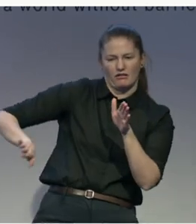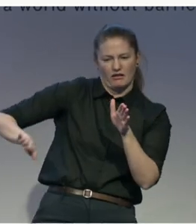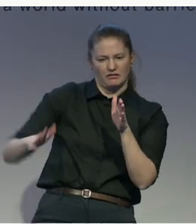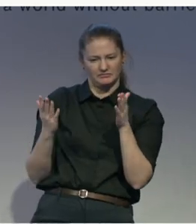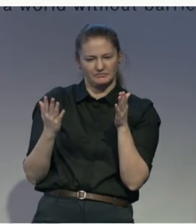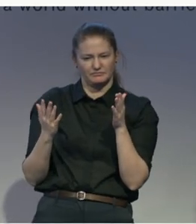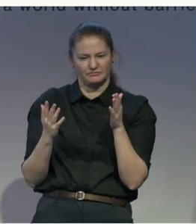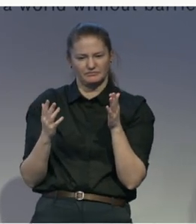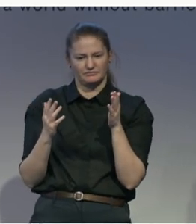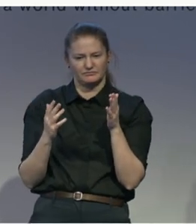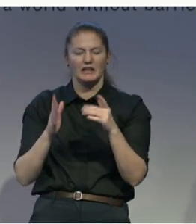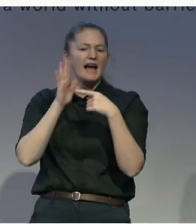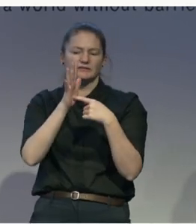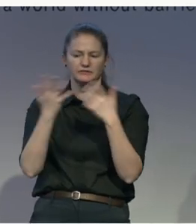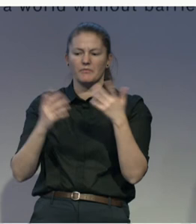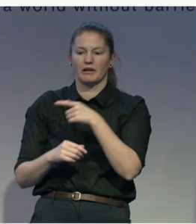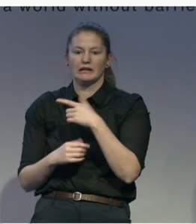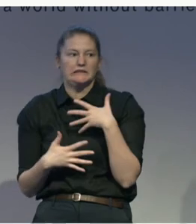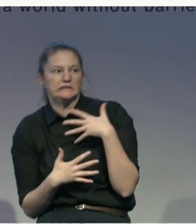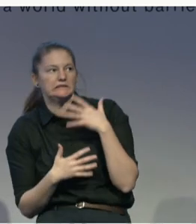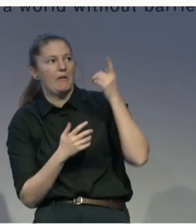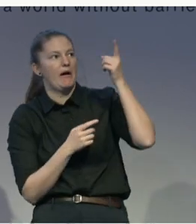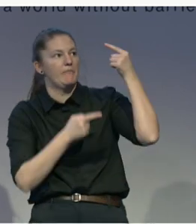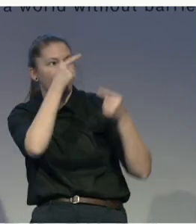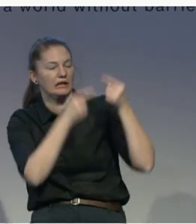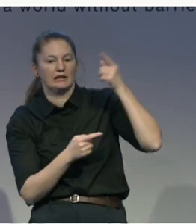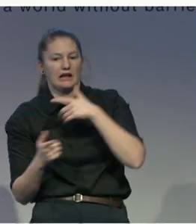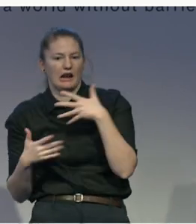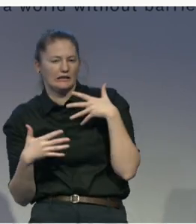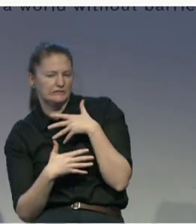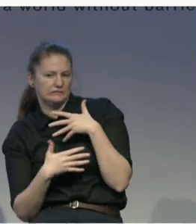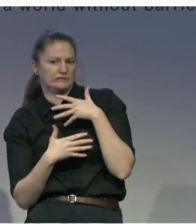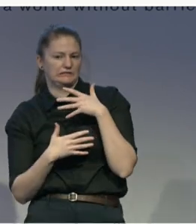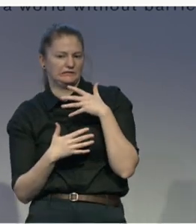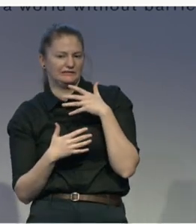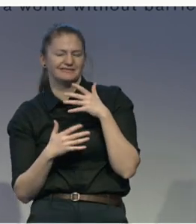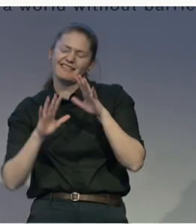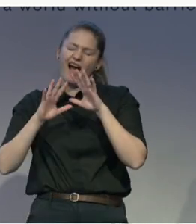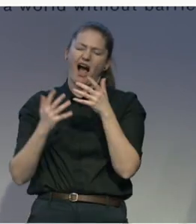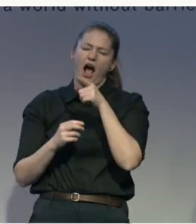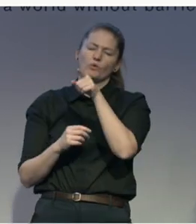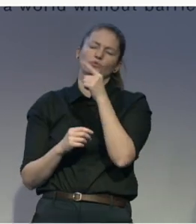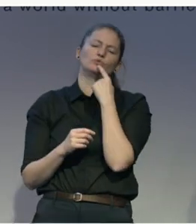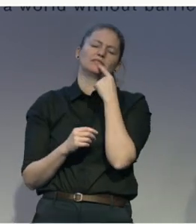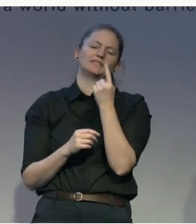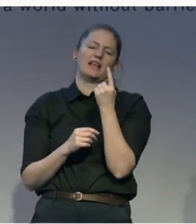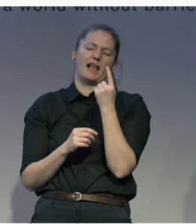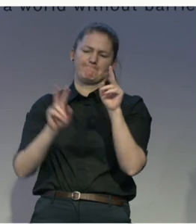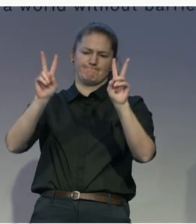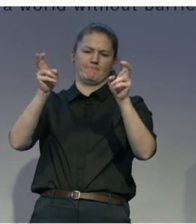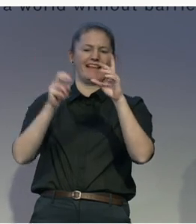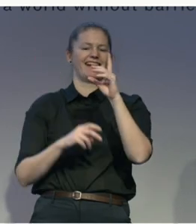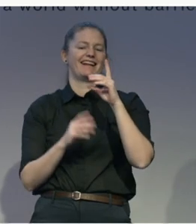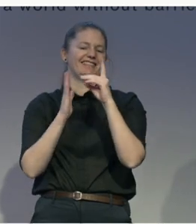politics, for example. And I'm wondering, one, how do you extend invitations to those who attend